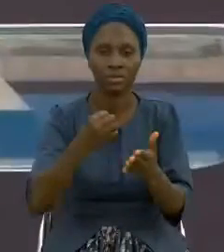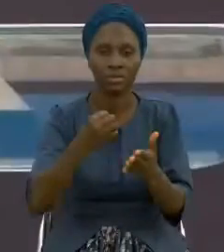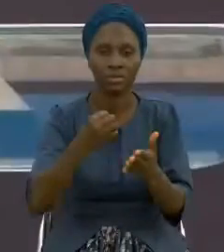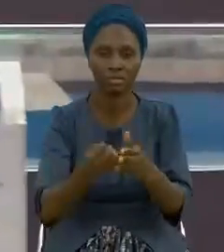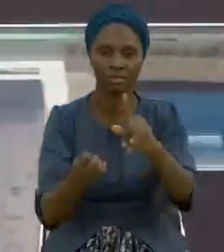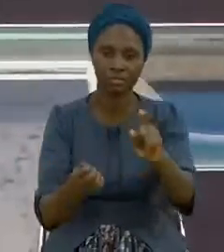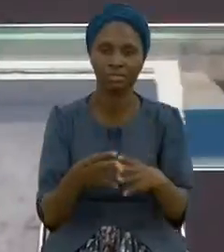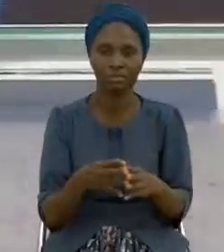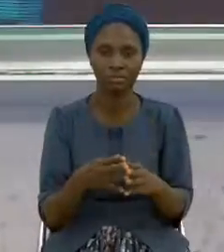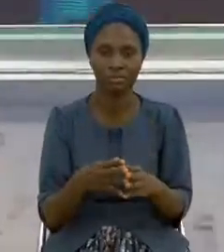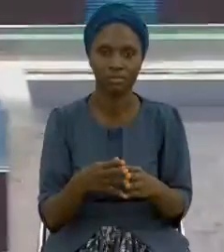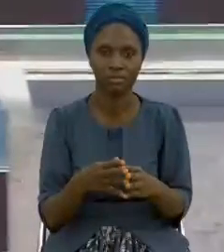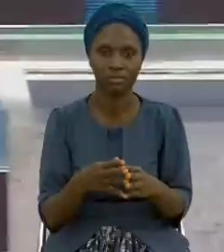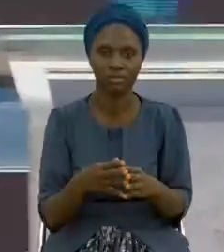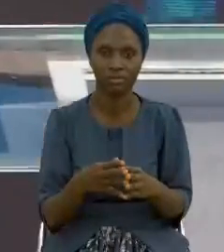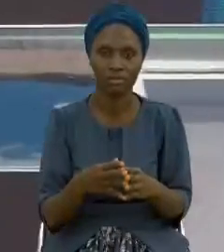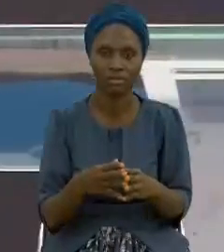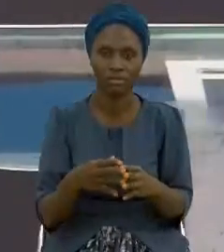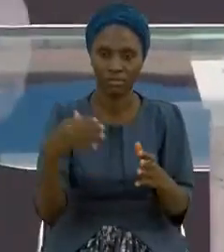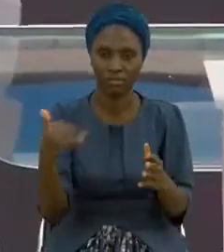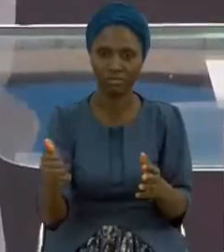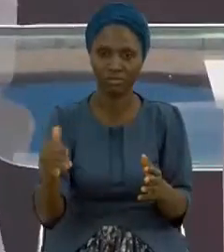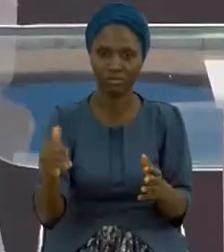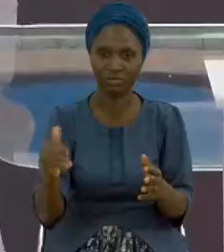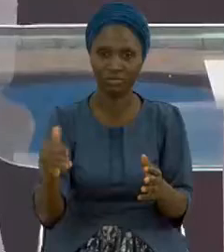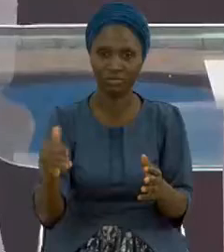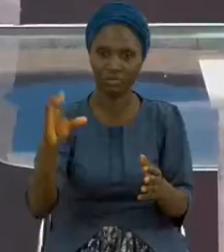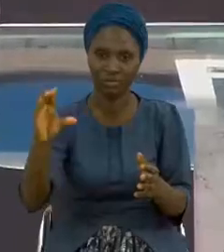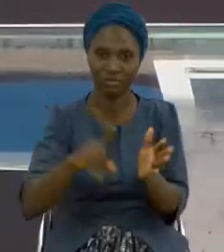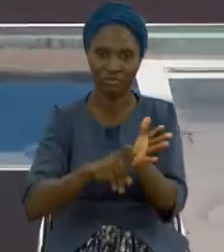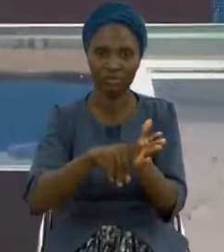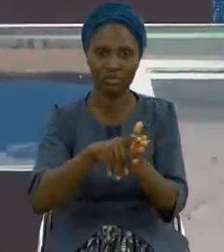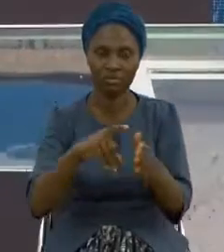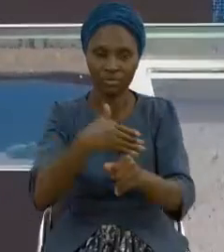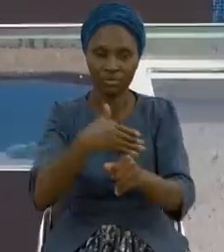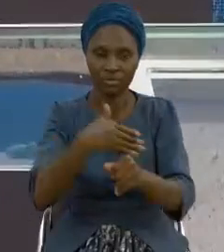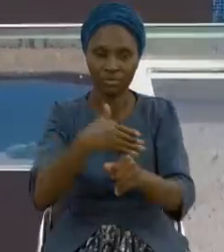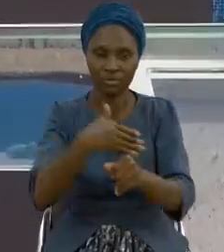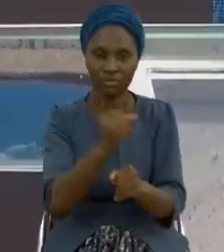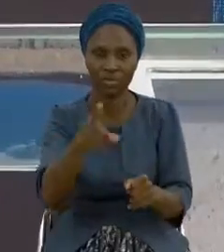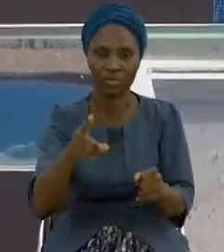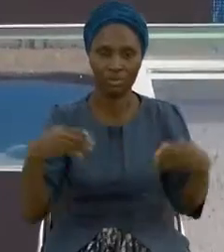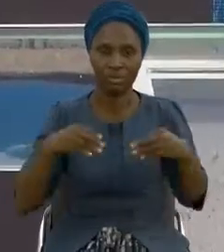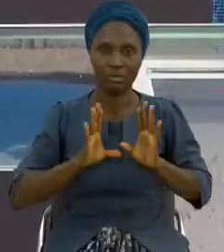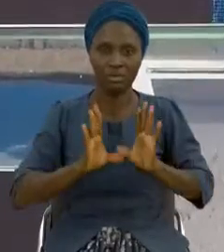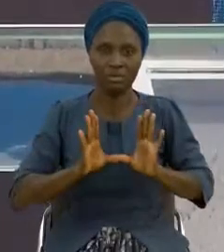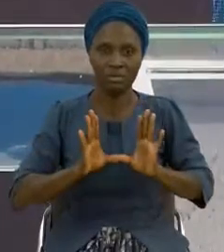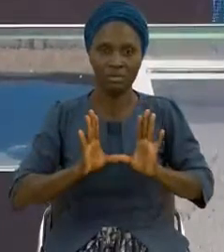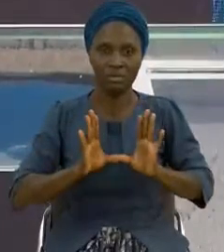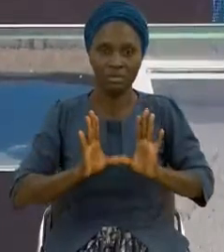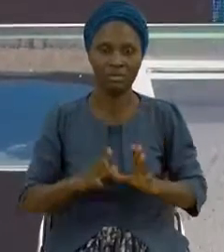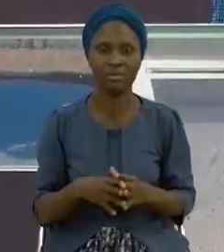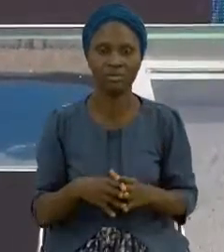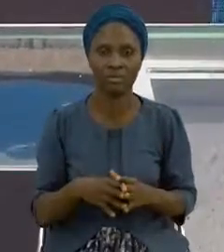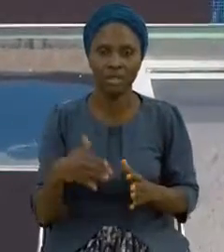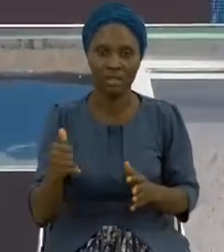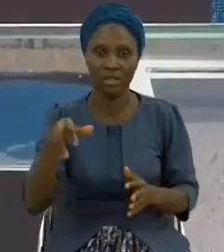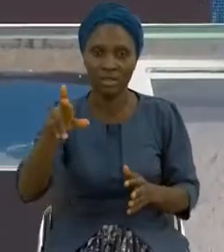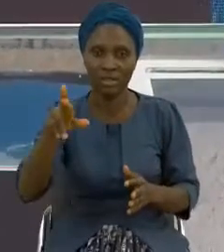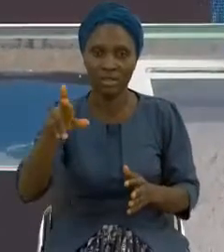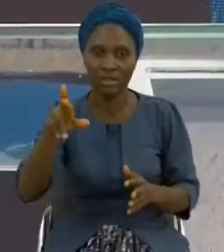afraid, not Elijah. A rat makes you afraid, not